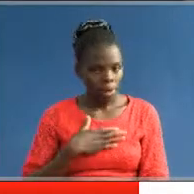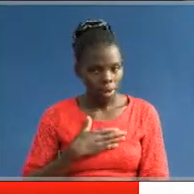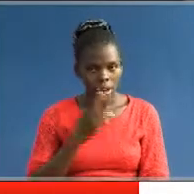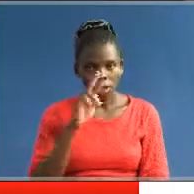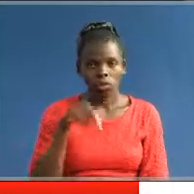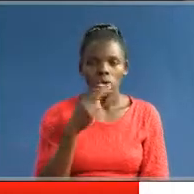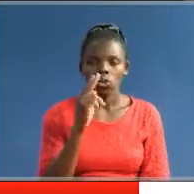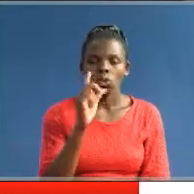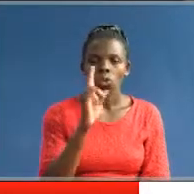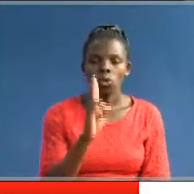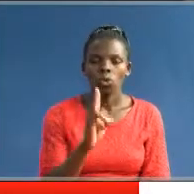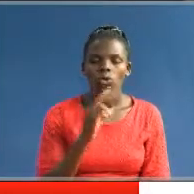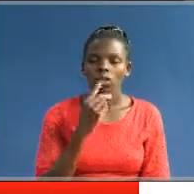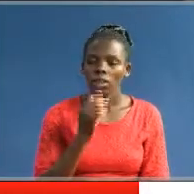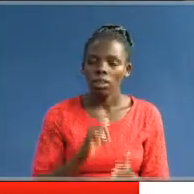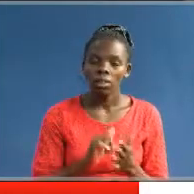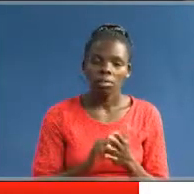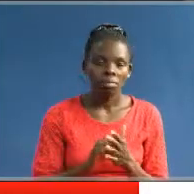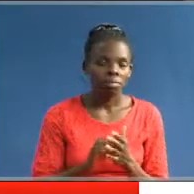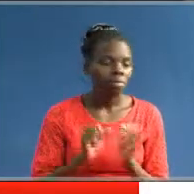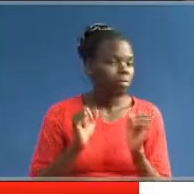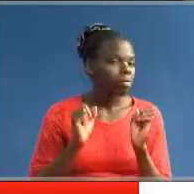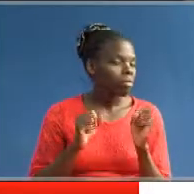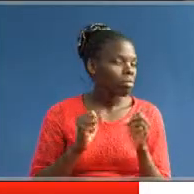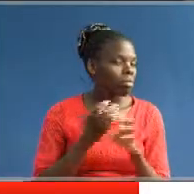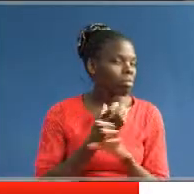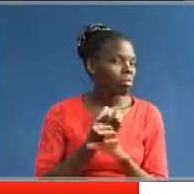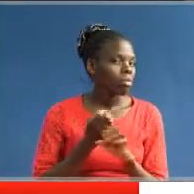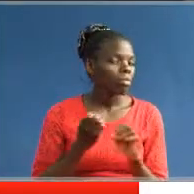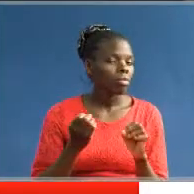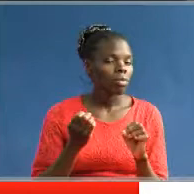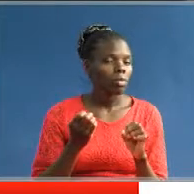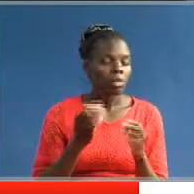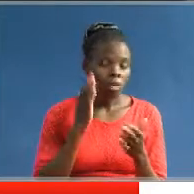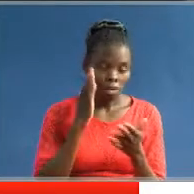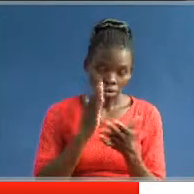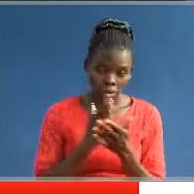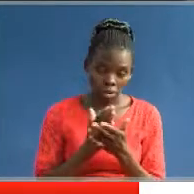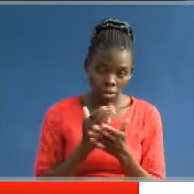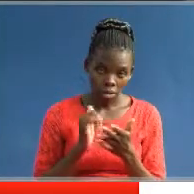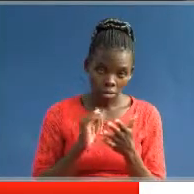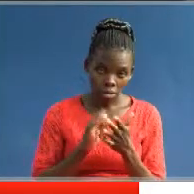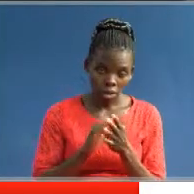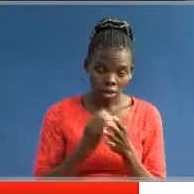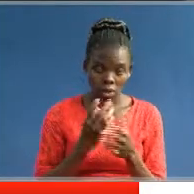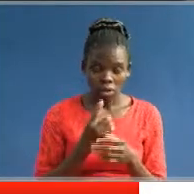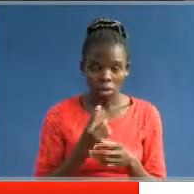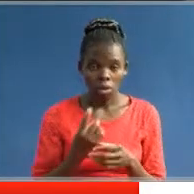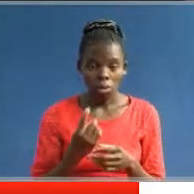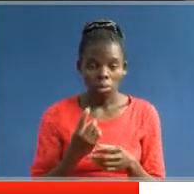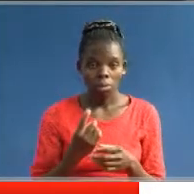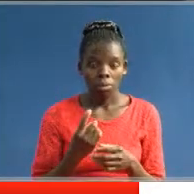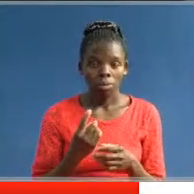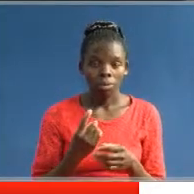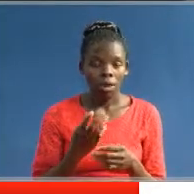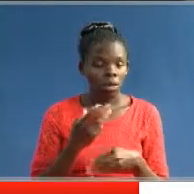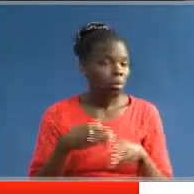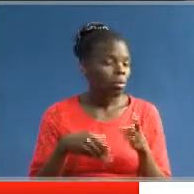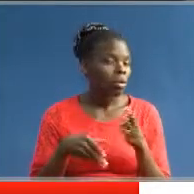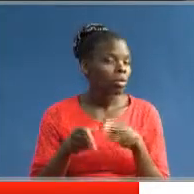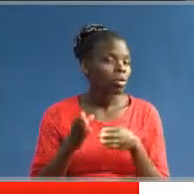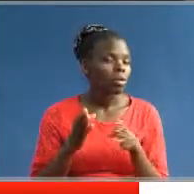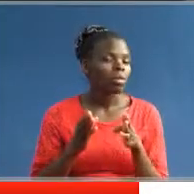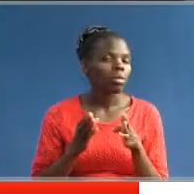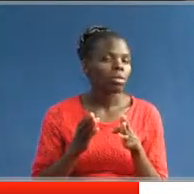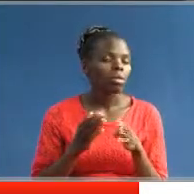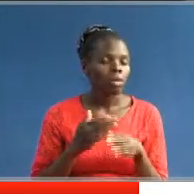Kazungu Kambi are such that you cannot really vouch for the fact that someone like Kazungu Kambi had an opportunity to obtain a degree